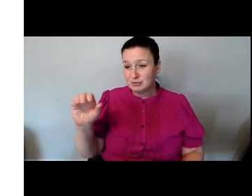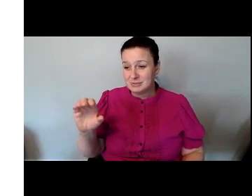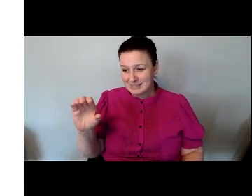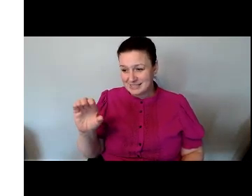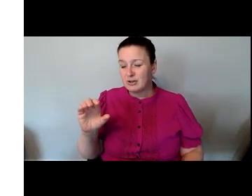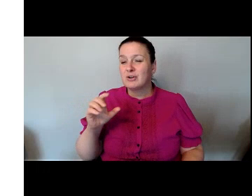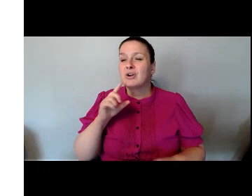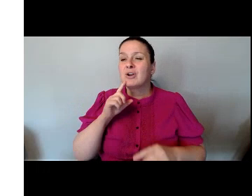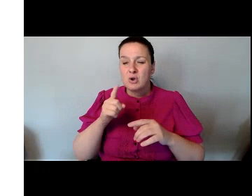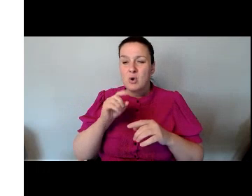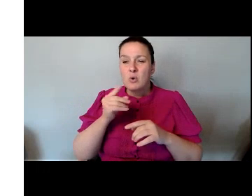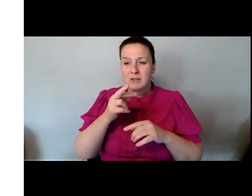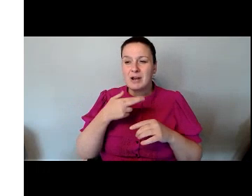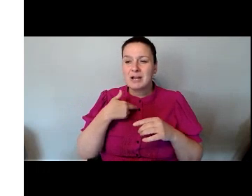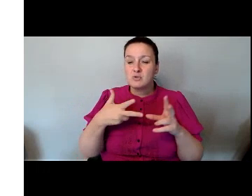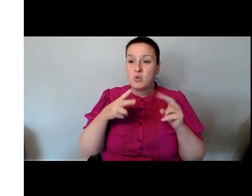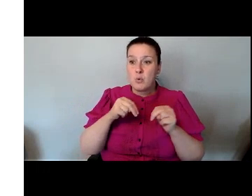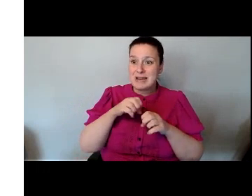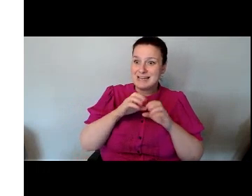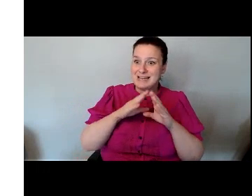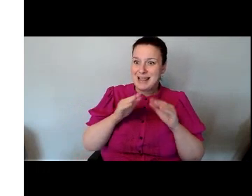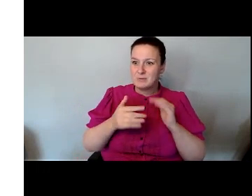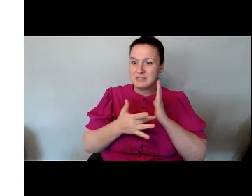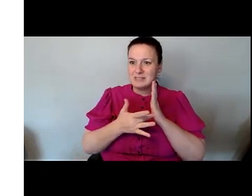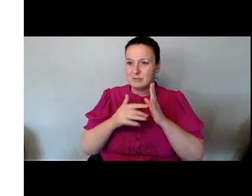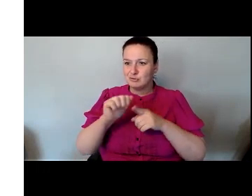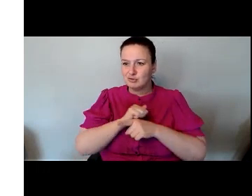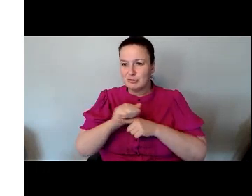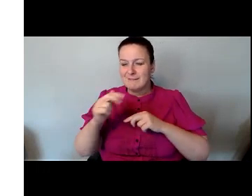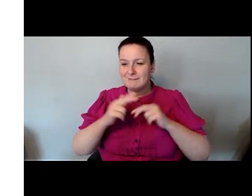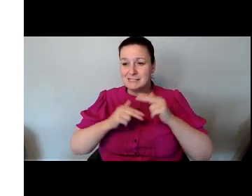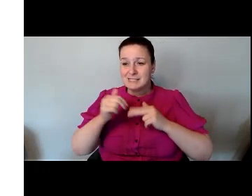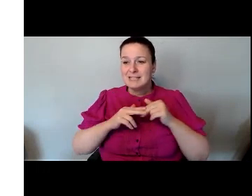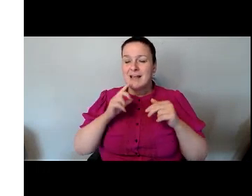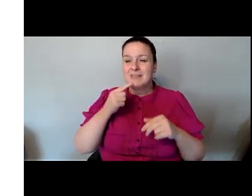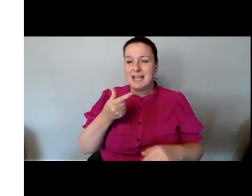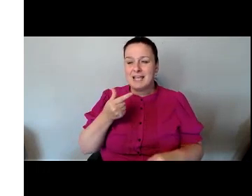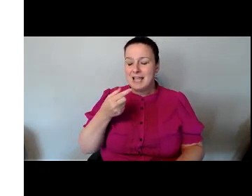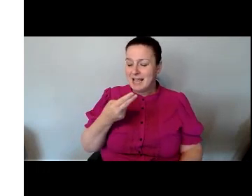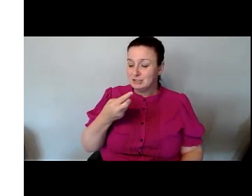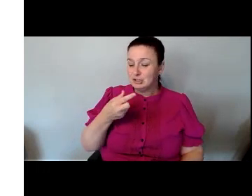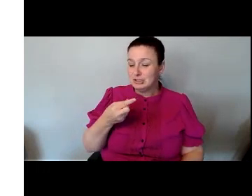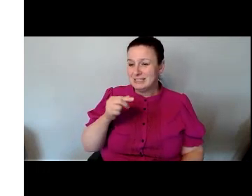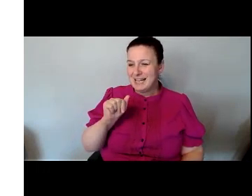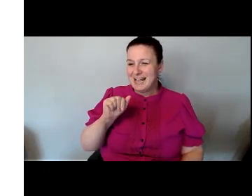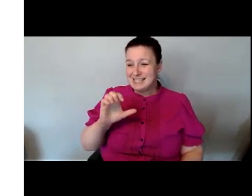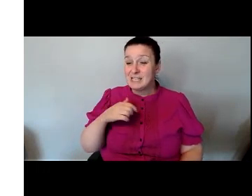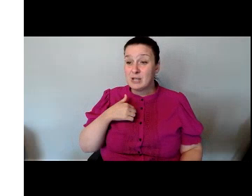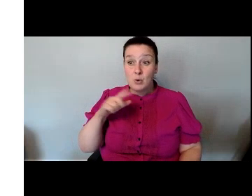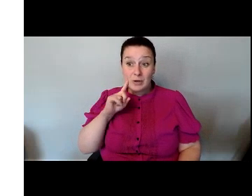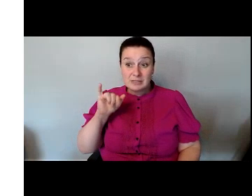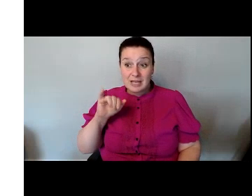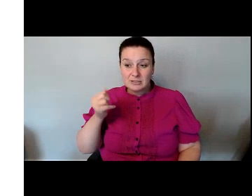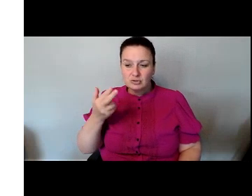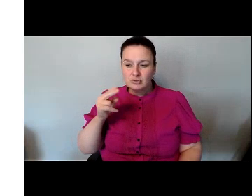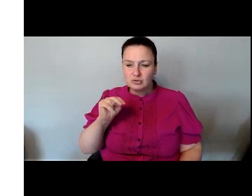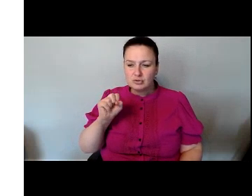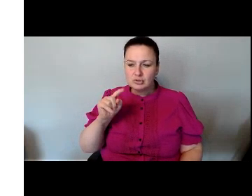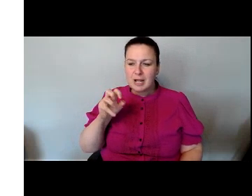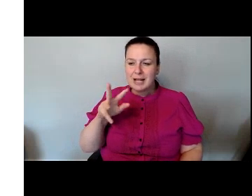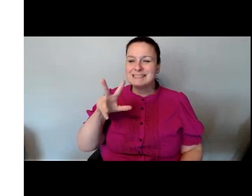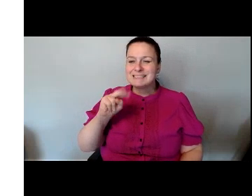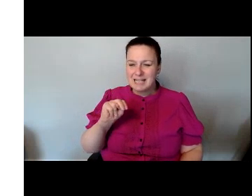own in-house technical training facility at the Hiram G. Andrews Center. If you haven't been there, it's in Johnstown. It's